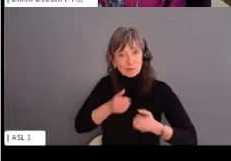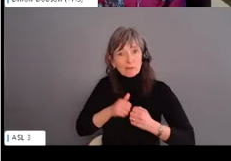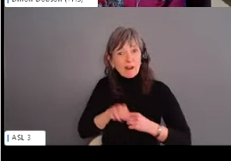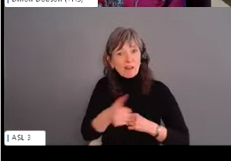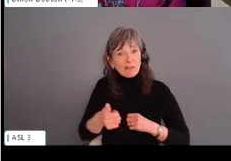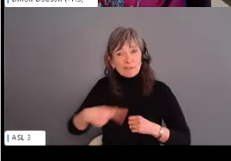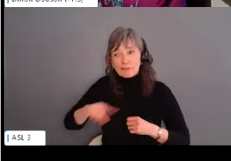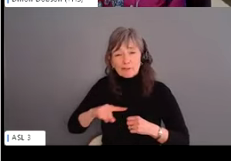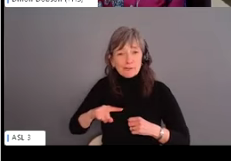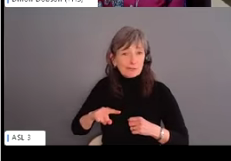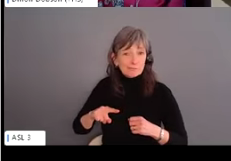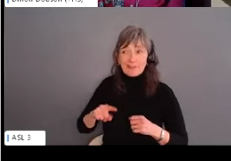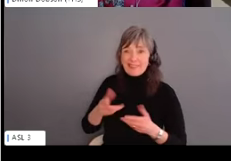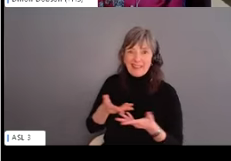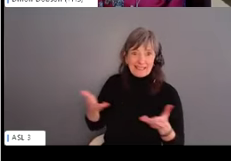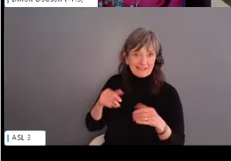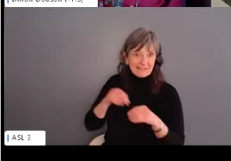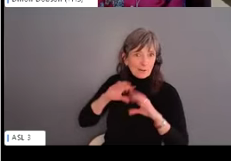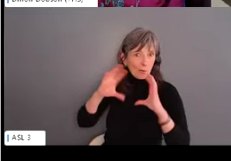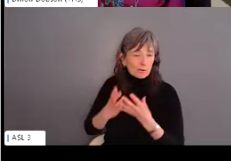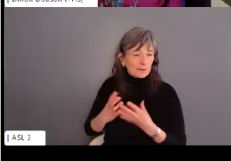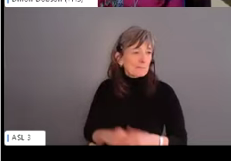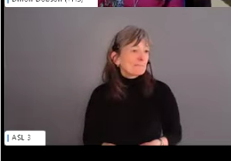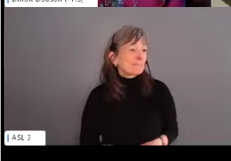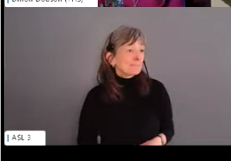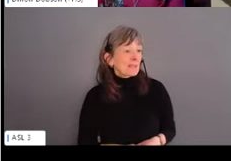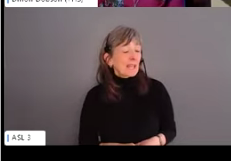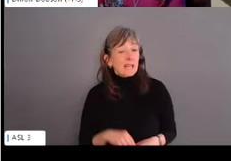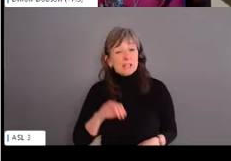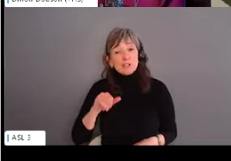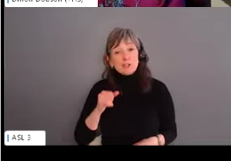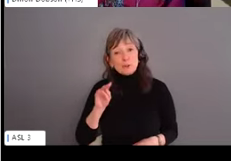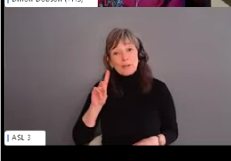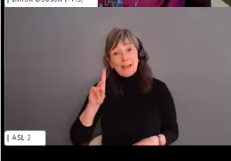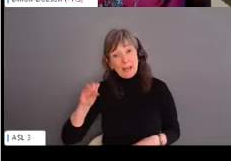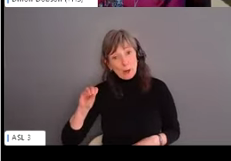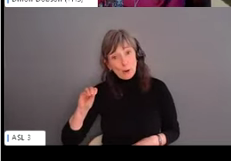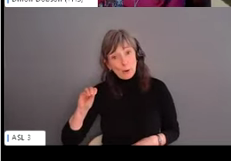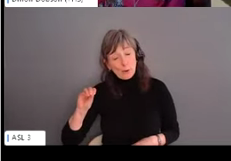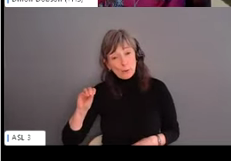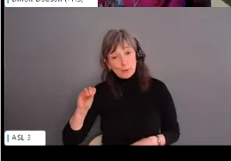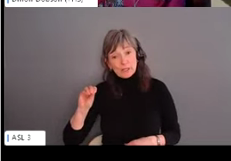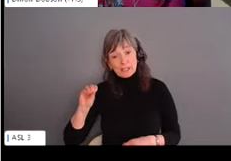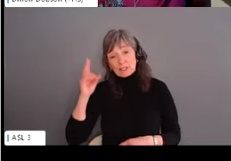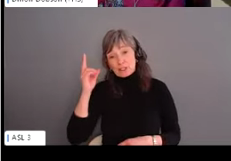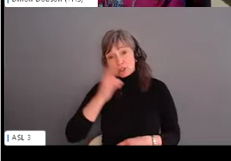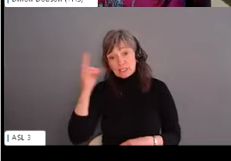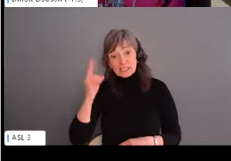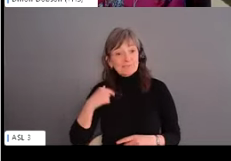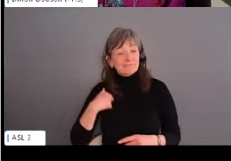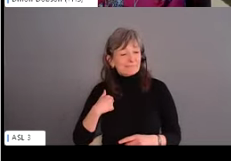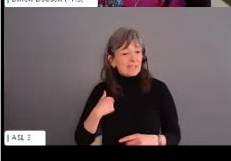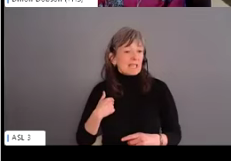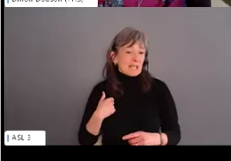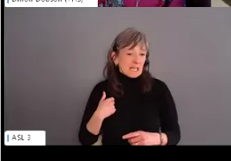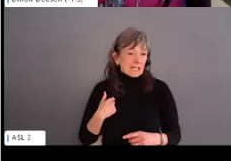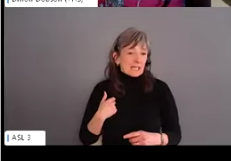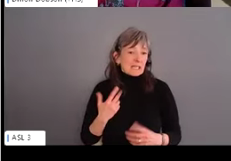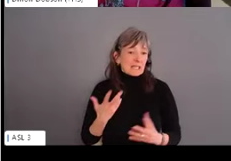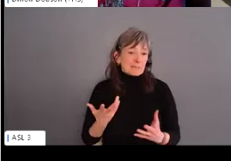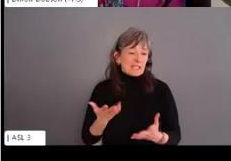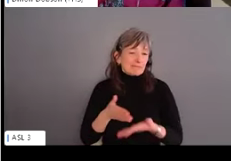world. That said, the Judeo-Christian tradition largely dismissed animals' needs. And so for centuries, animals